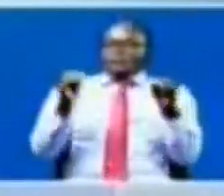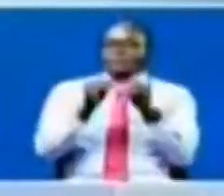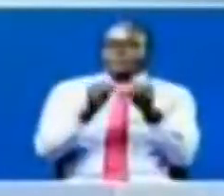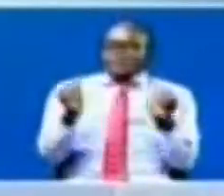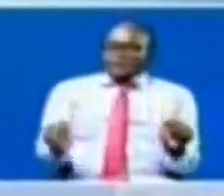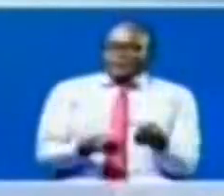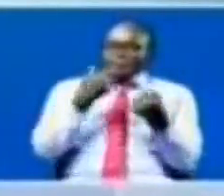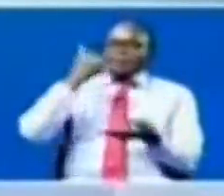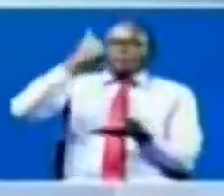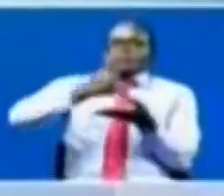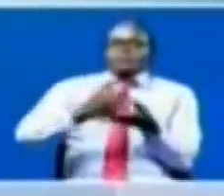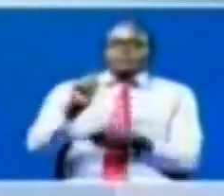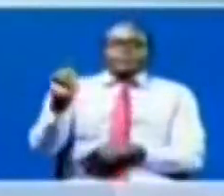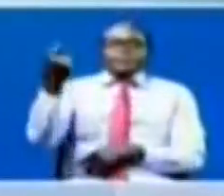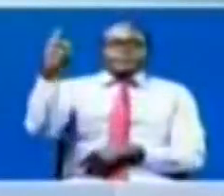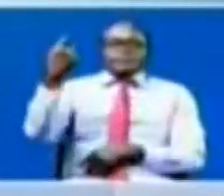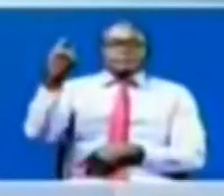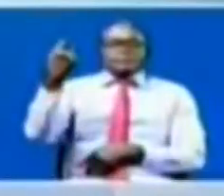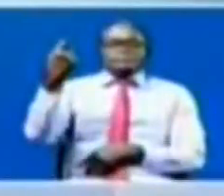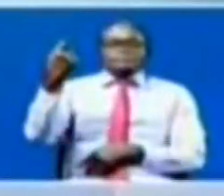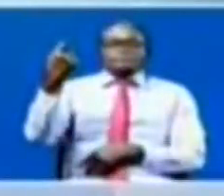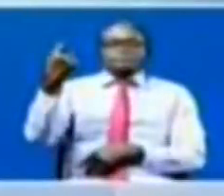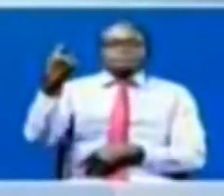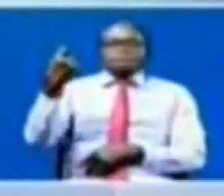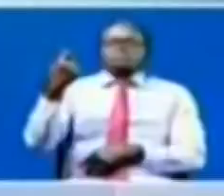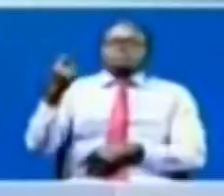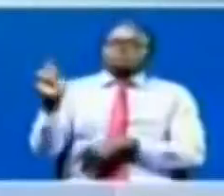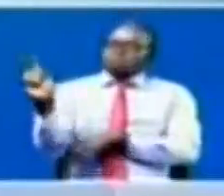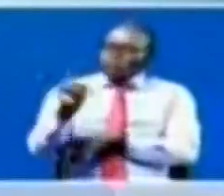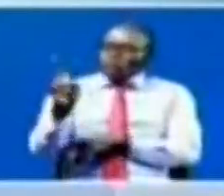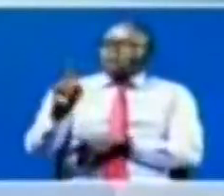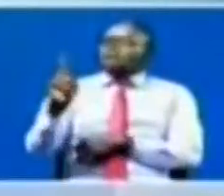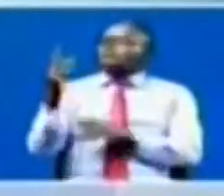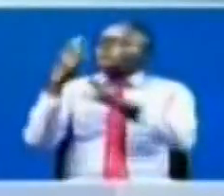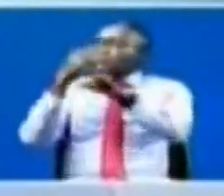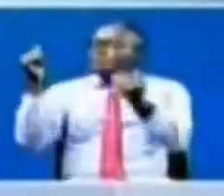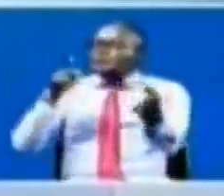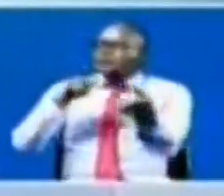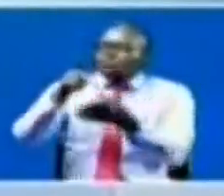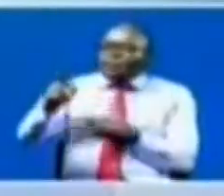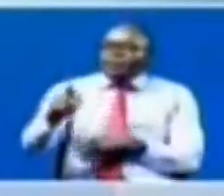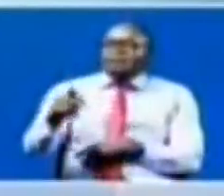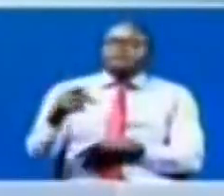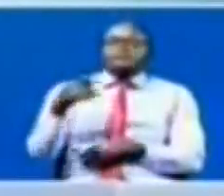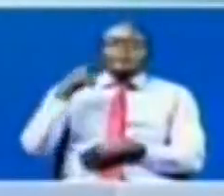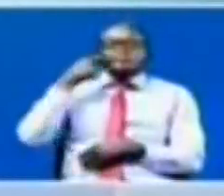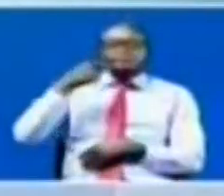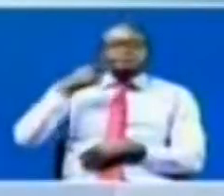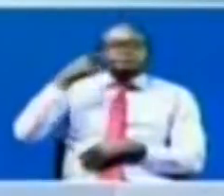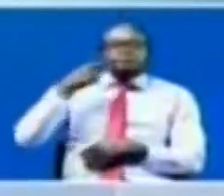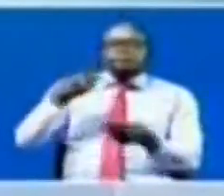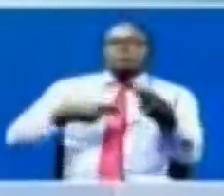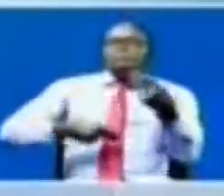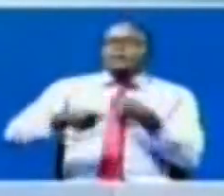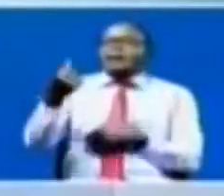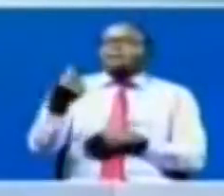the office of the president at Harambee Avenue. Wachira has been looking for the president to pay for chewing gums. He was sold on